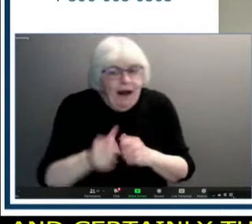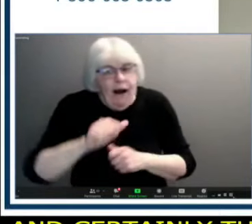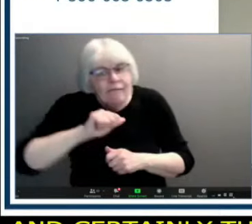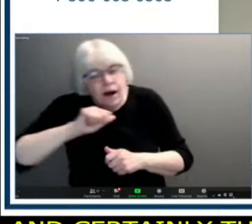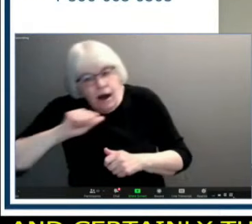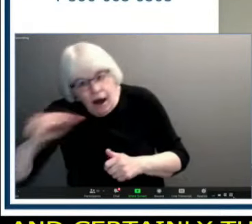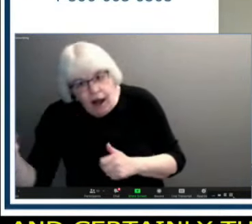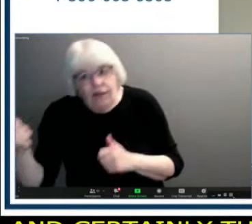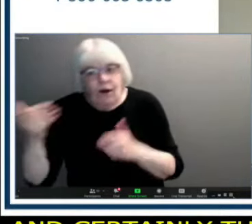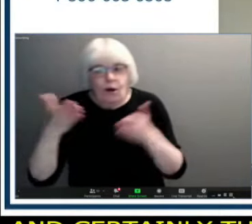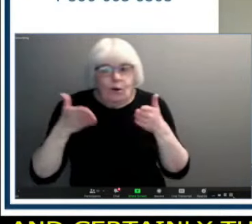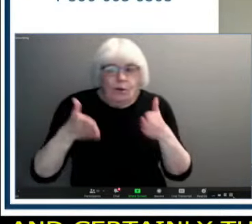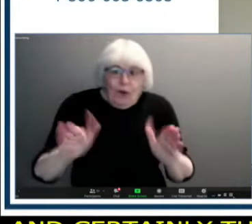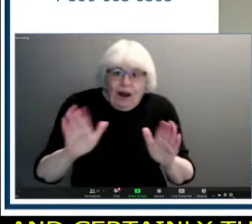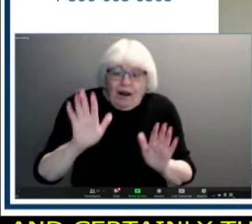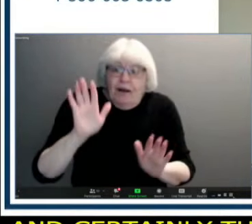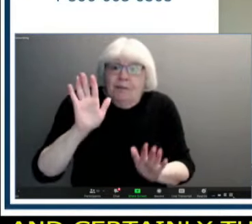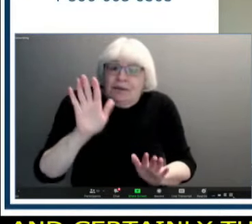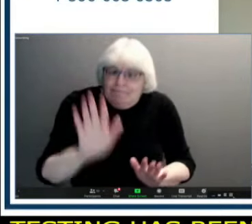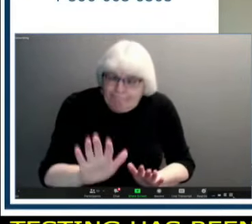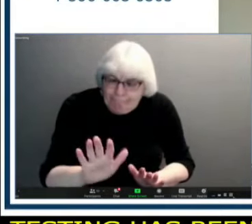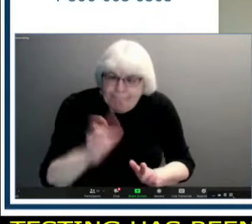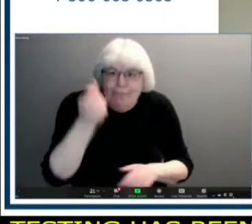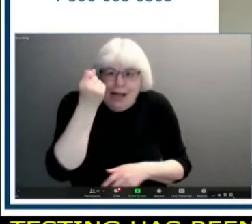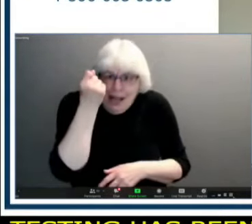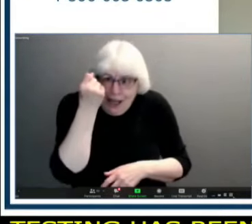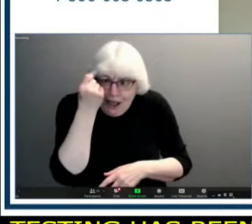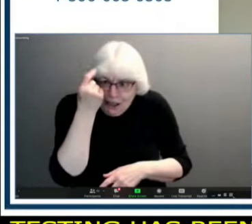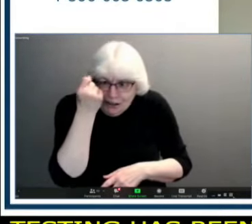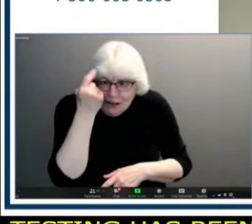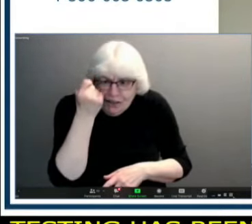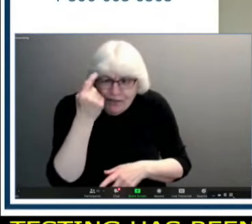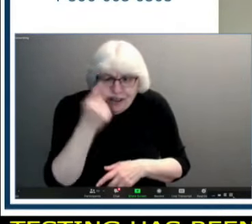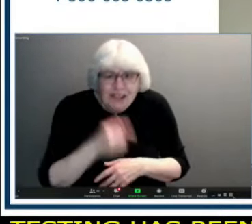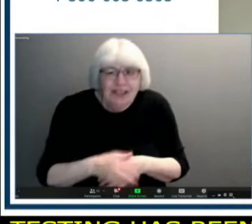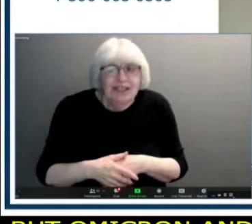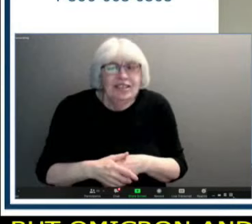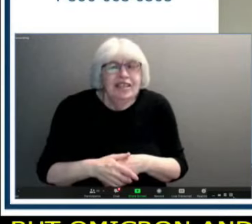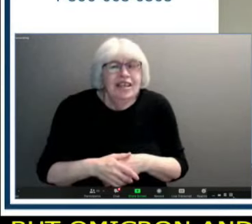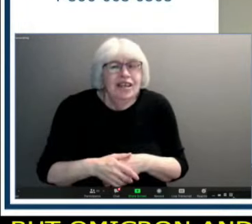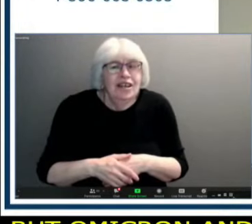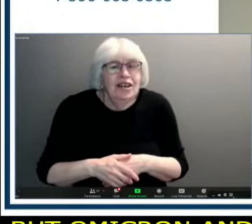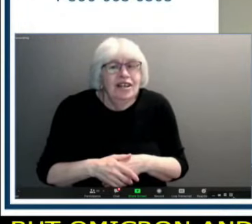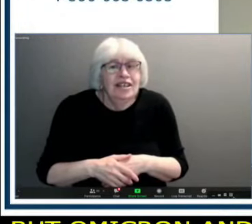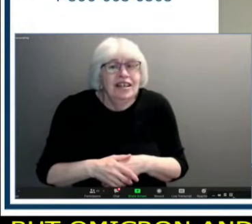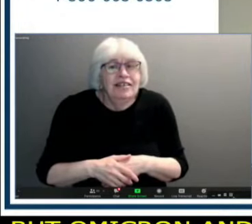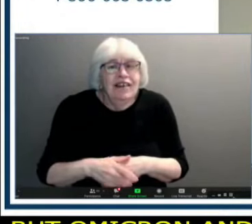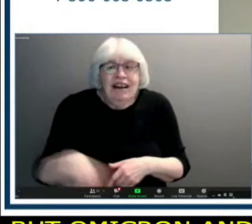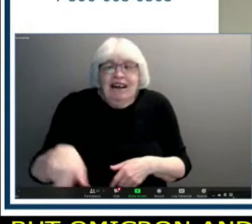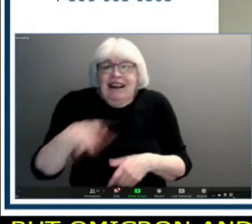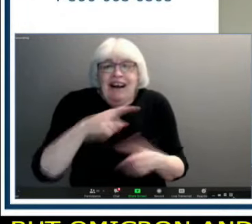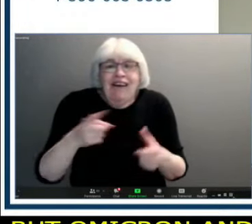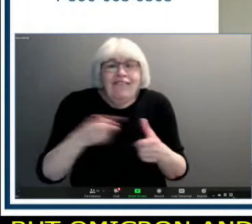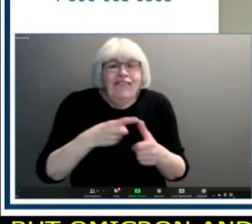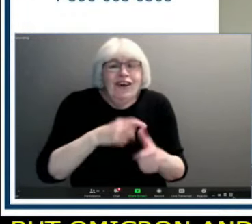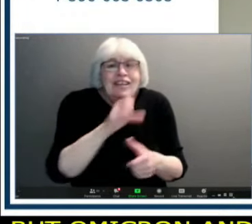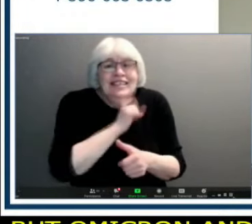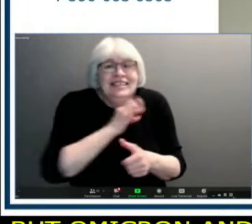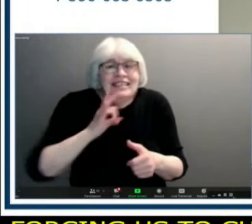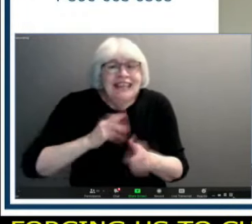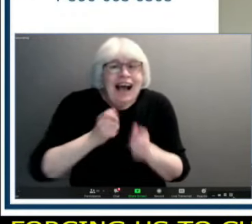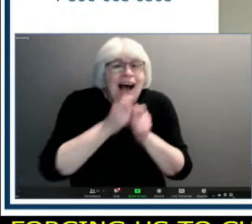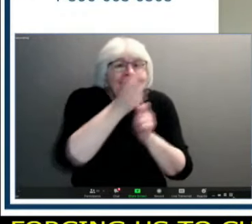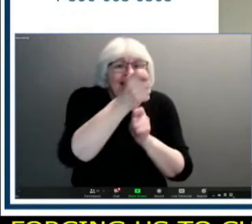to address some concerning behavior that's been reported from staff and volunteers at our various testing and distribution